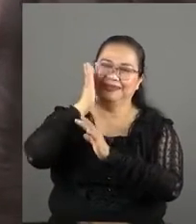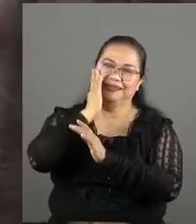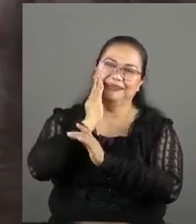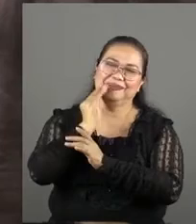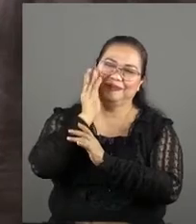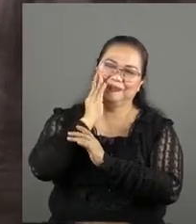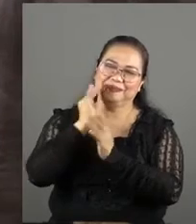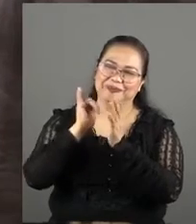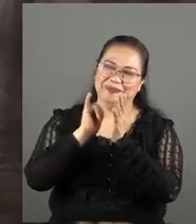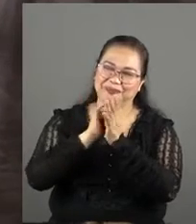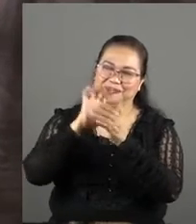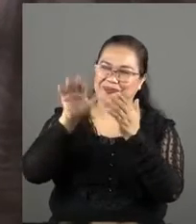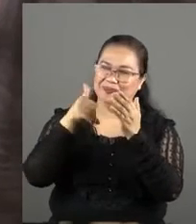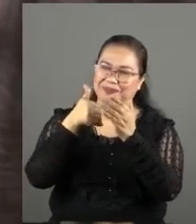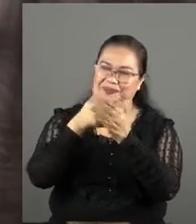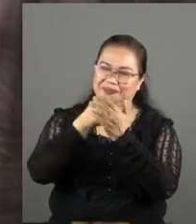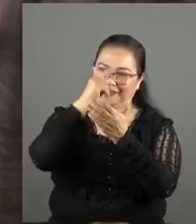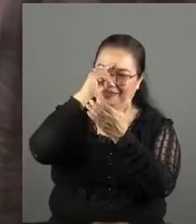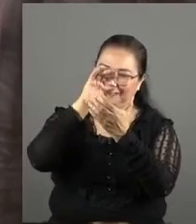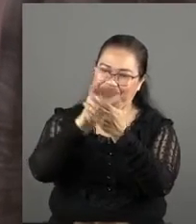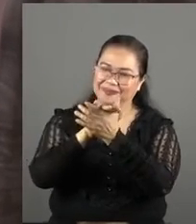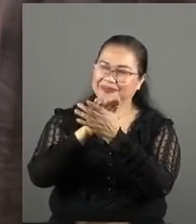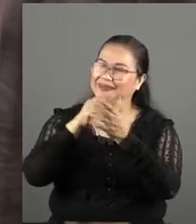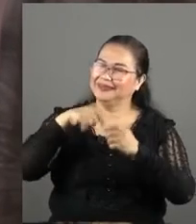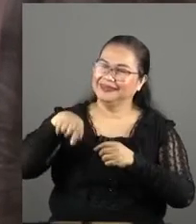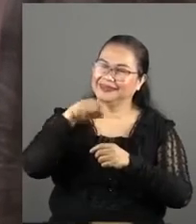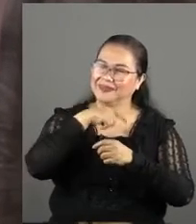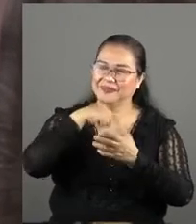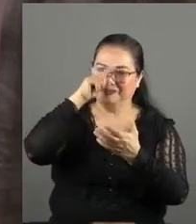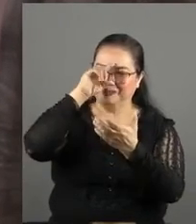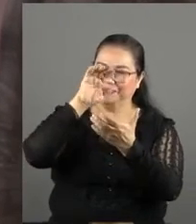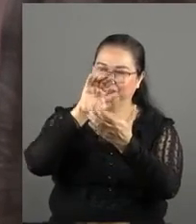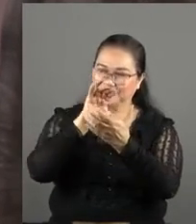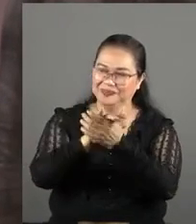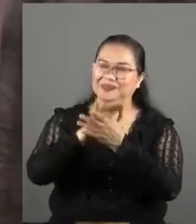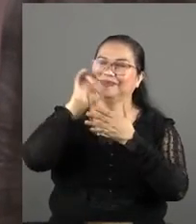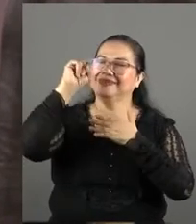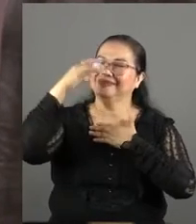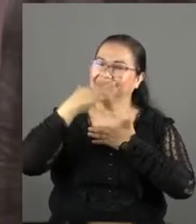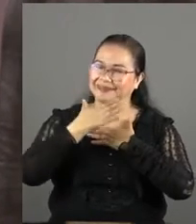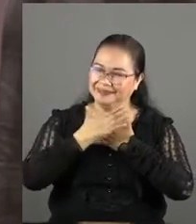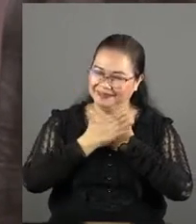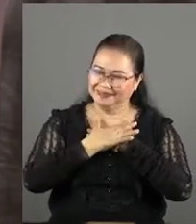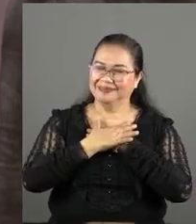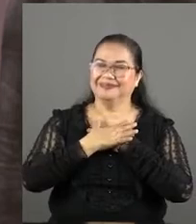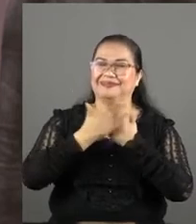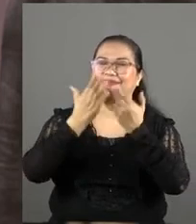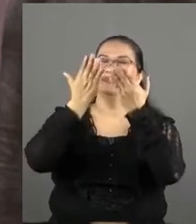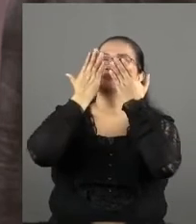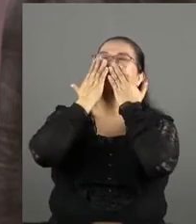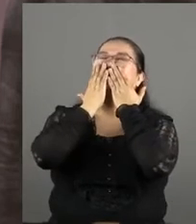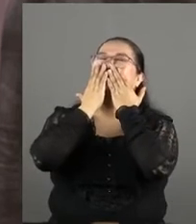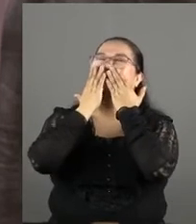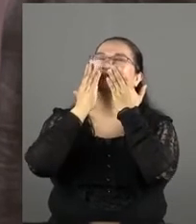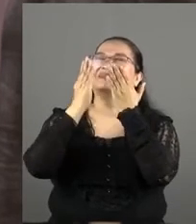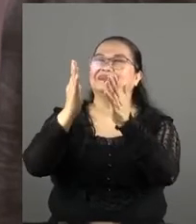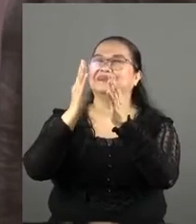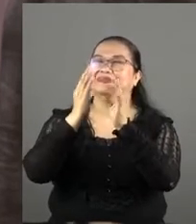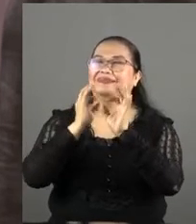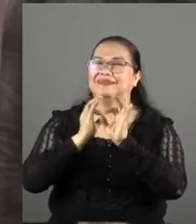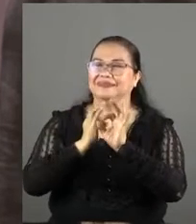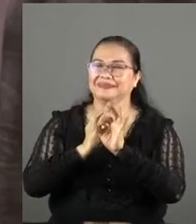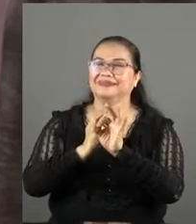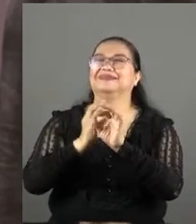experience of every believer here with us who believes in grace and is grateful for it and continues